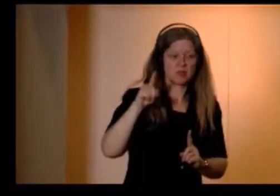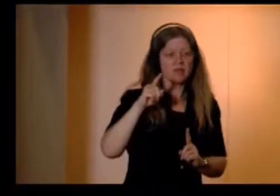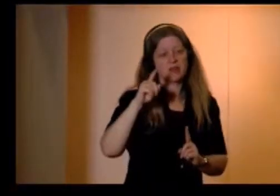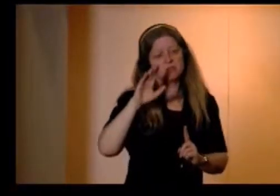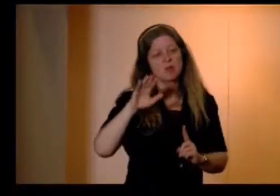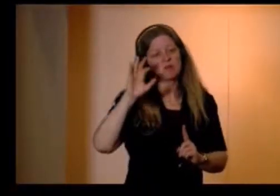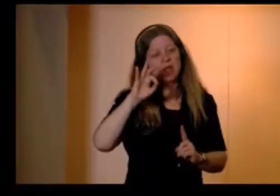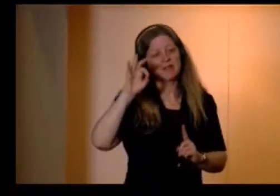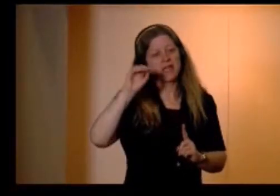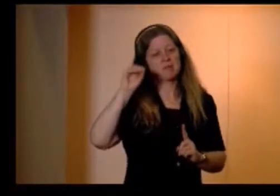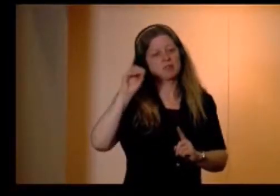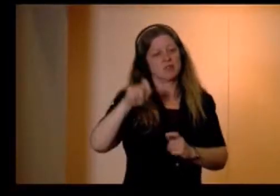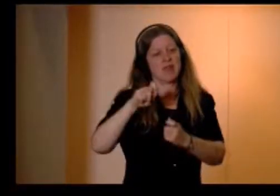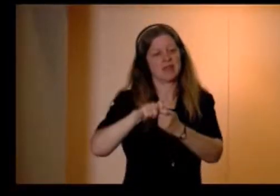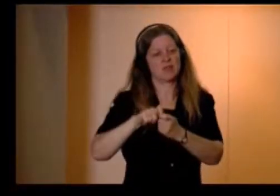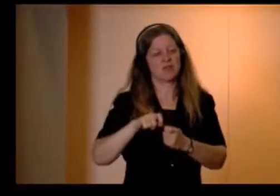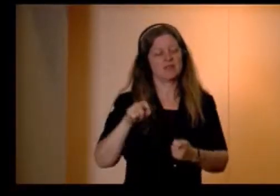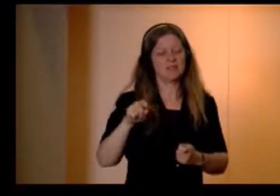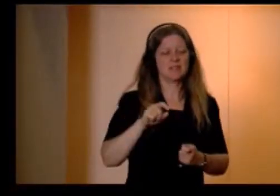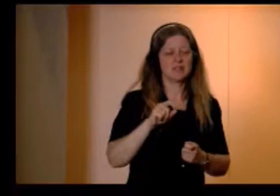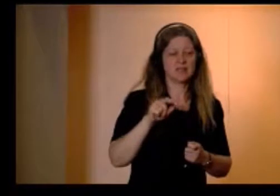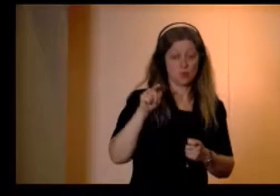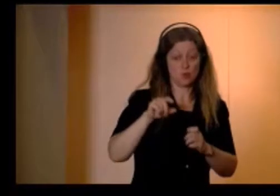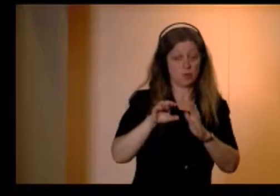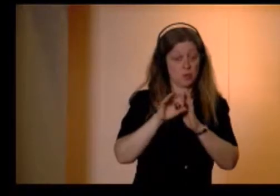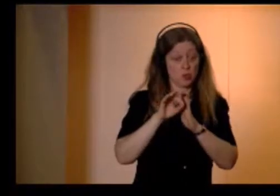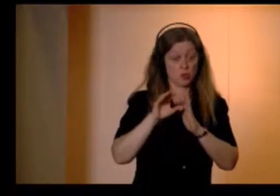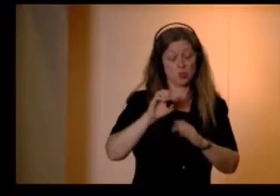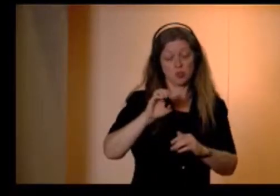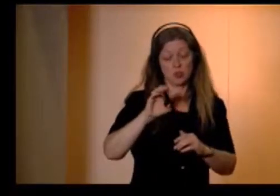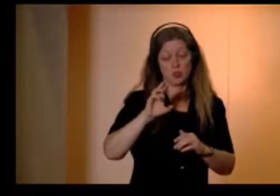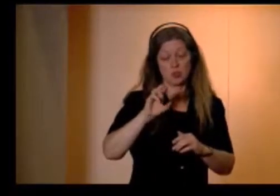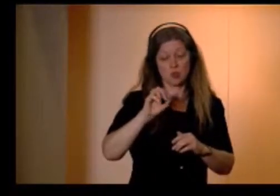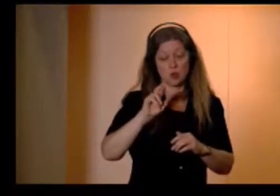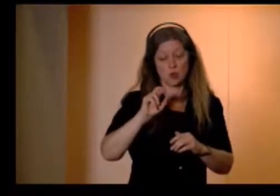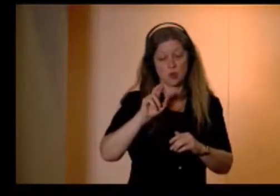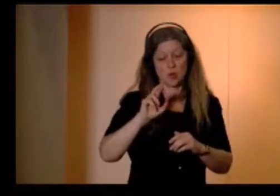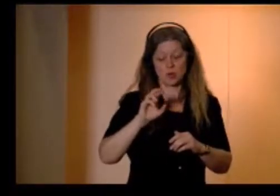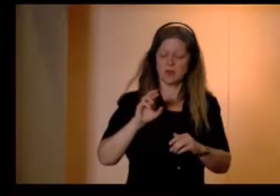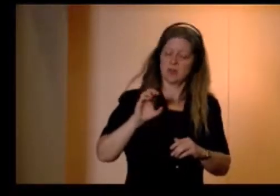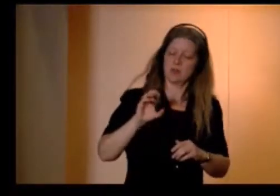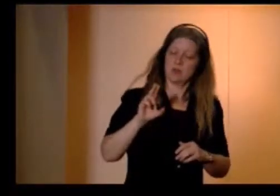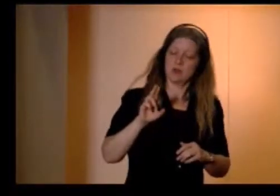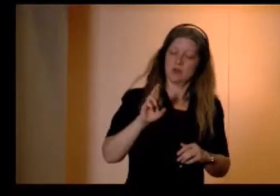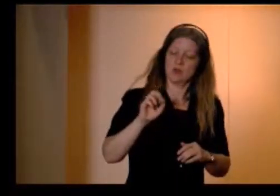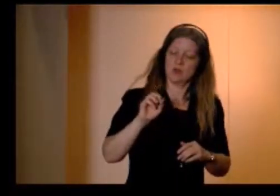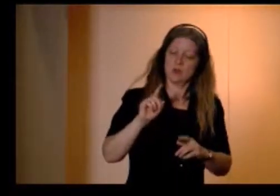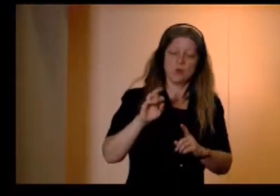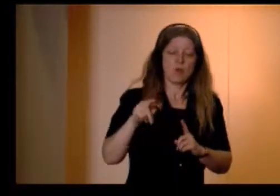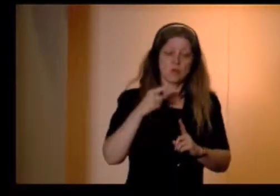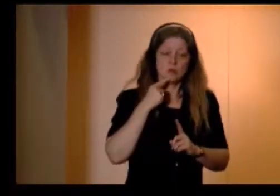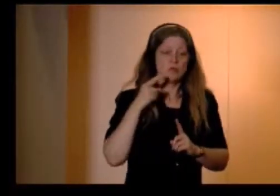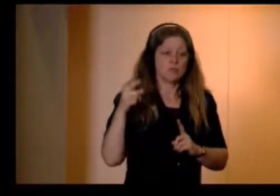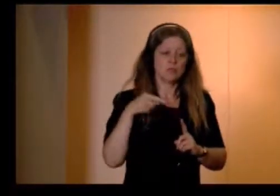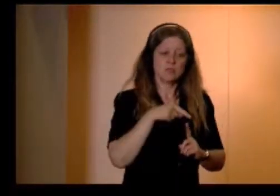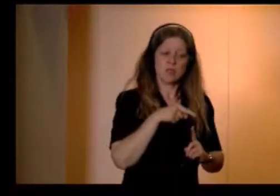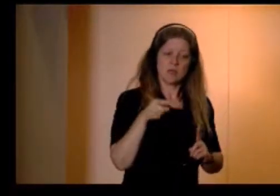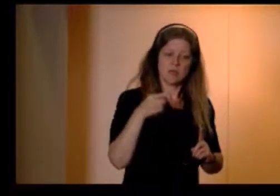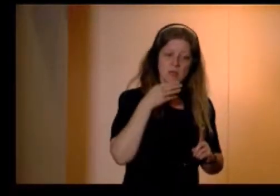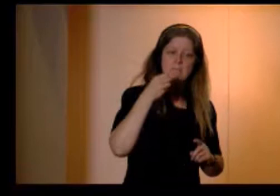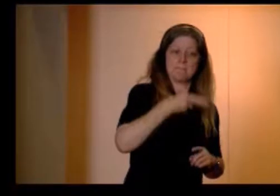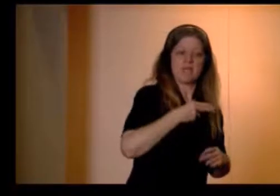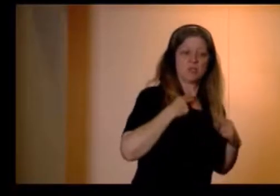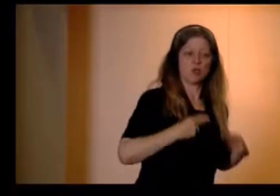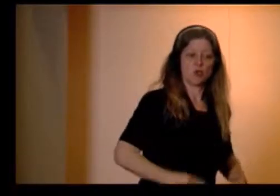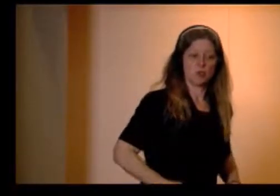is that these algorithms can discern these things better than even a trained curator can. And so that's not,